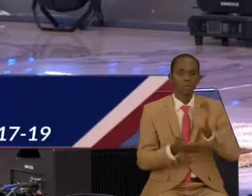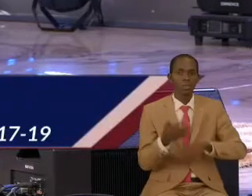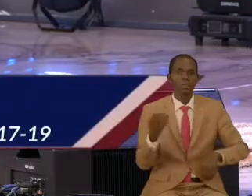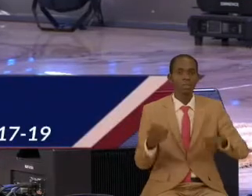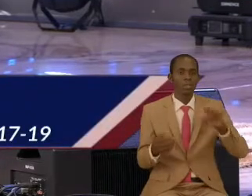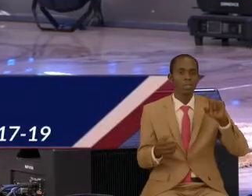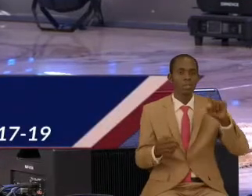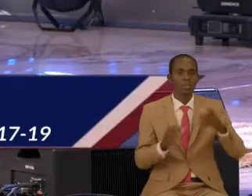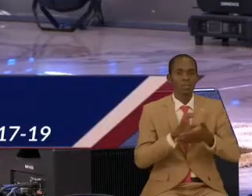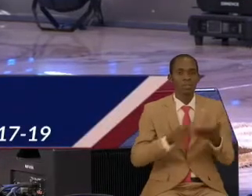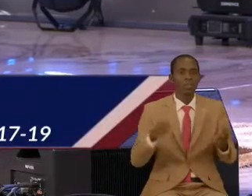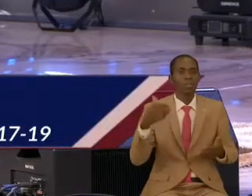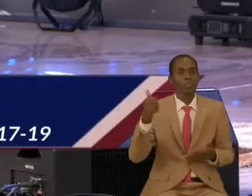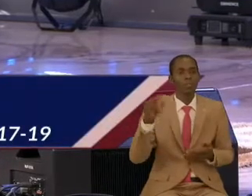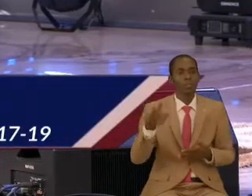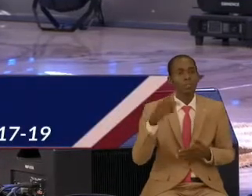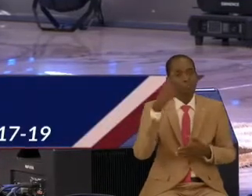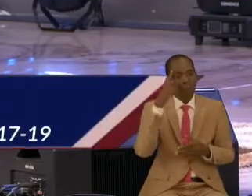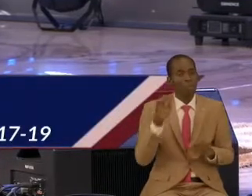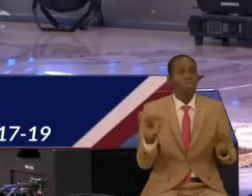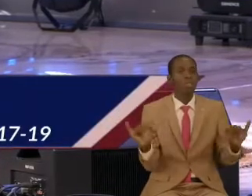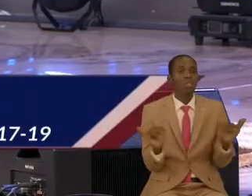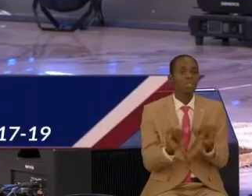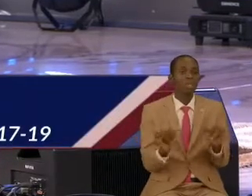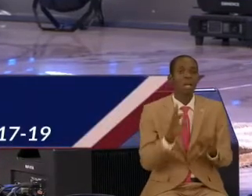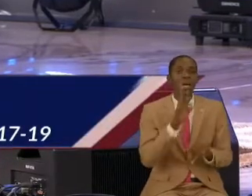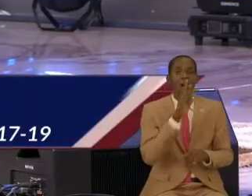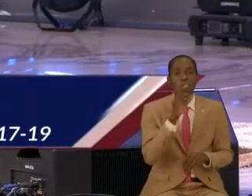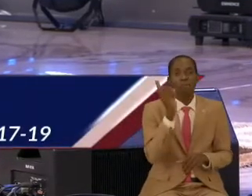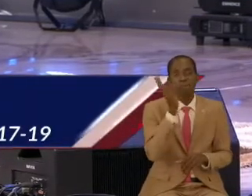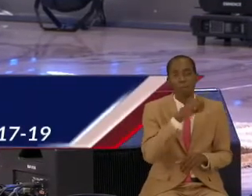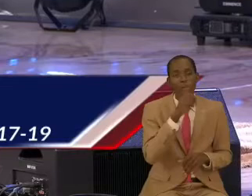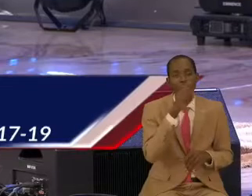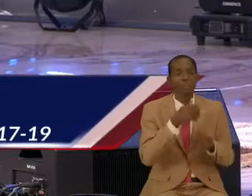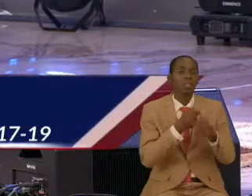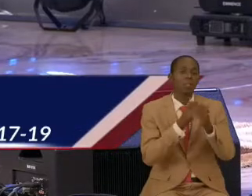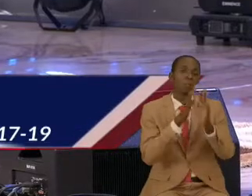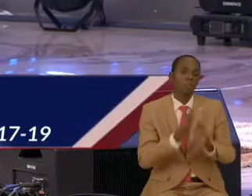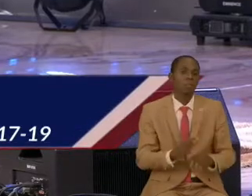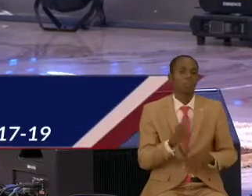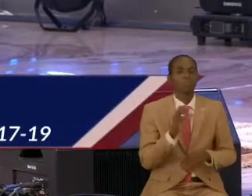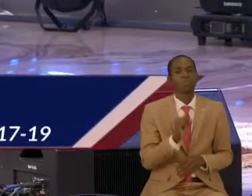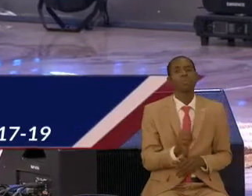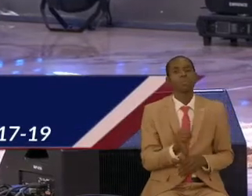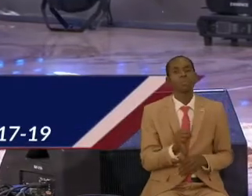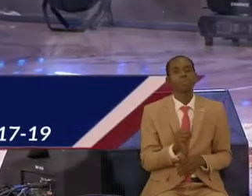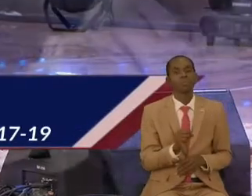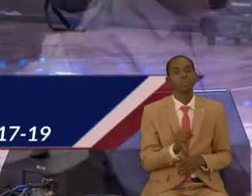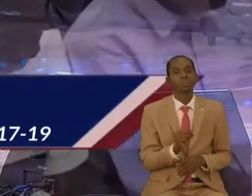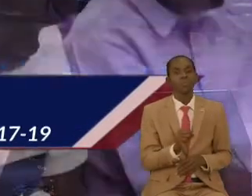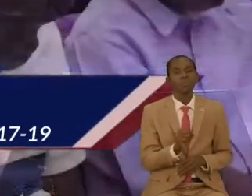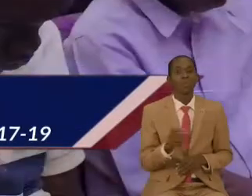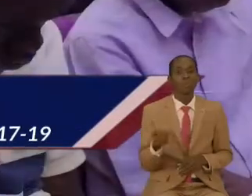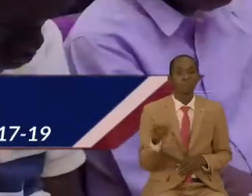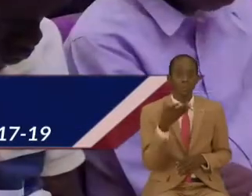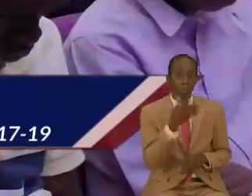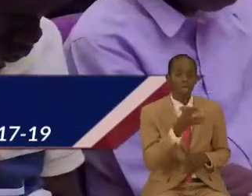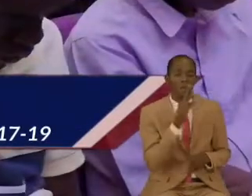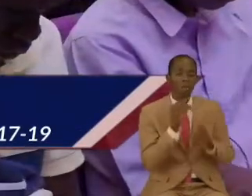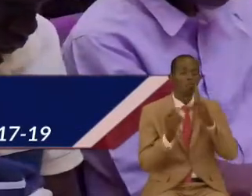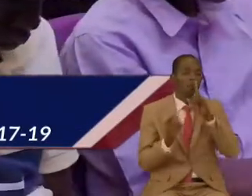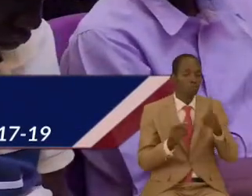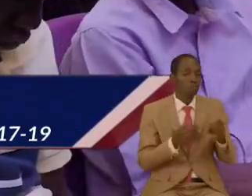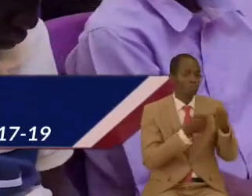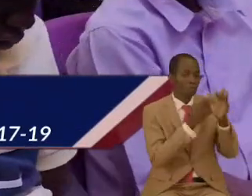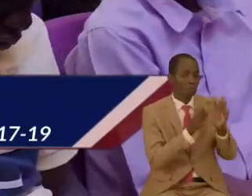are false apostles. Such are false apostles. There are true disciples, there